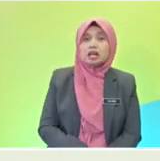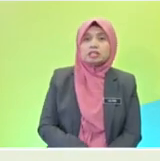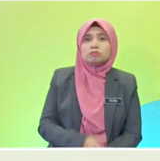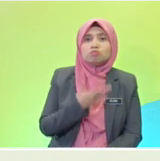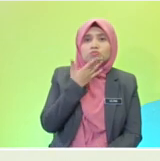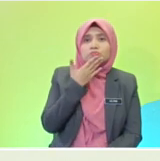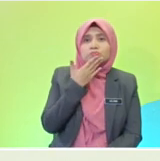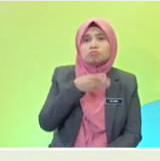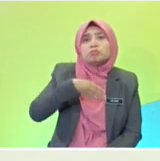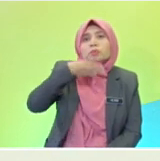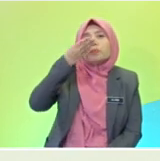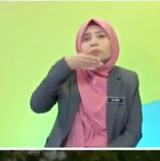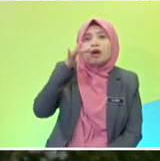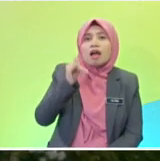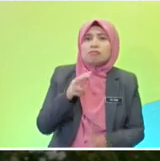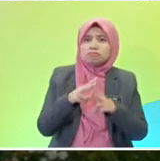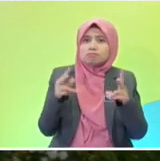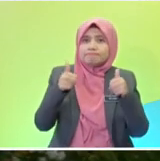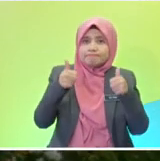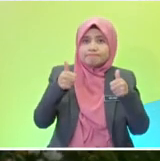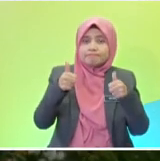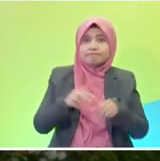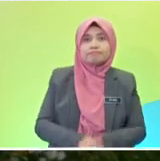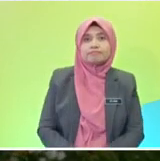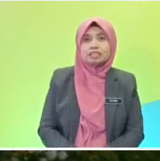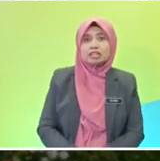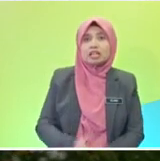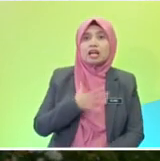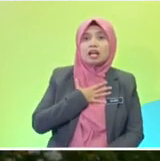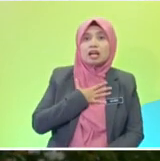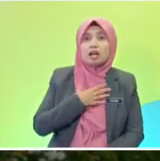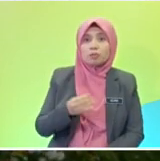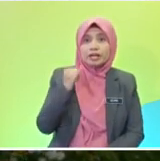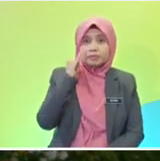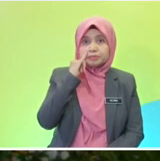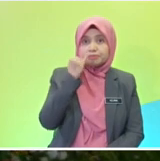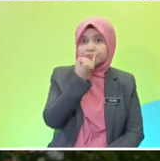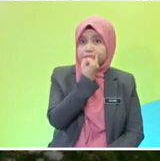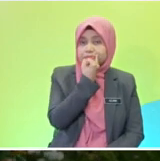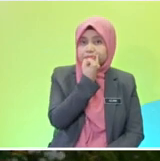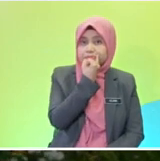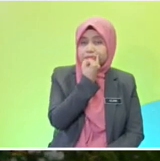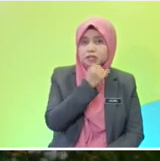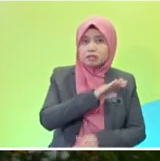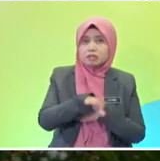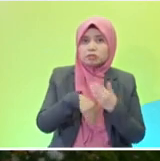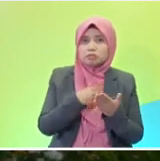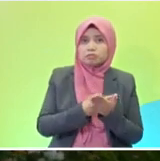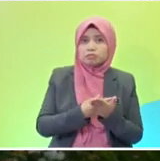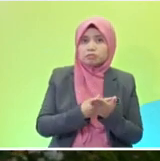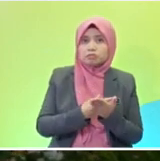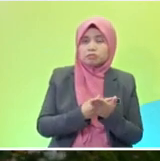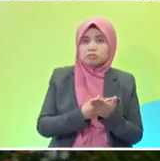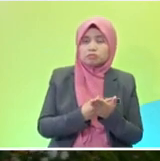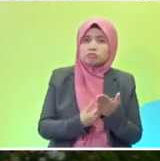nice smell. Really? Jasmine. White jasmine. Jasmine, usually people will make it into a